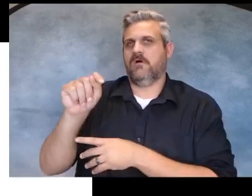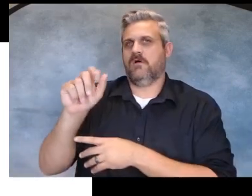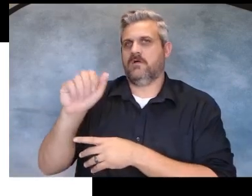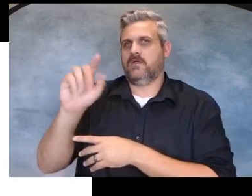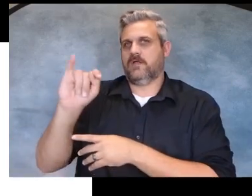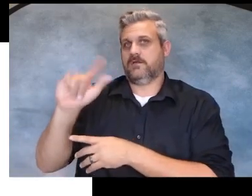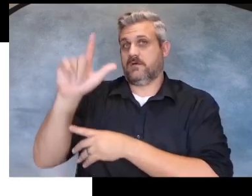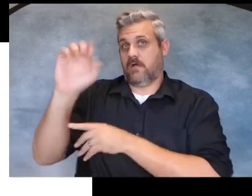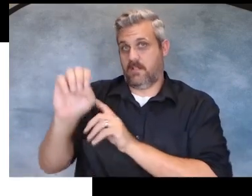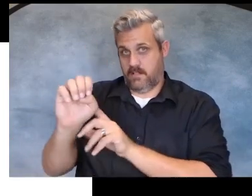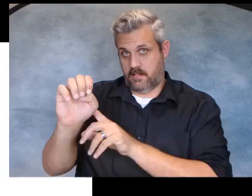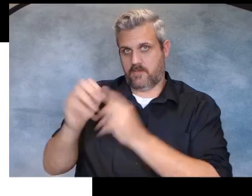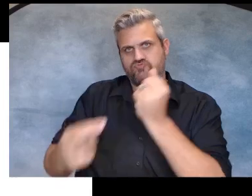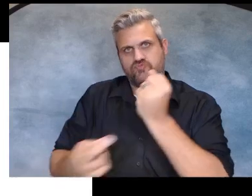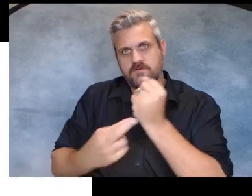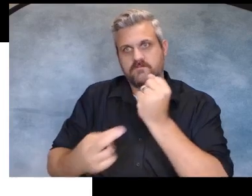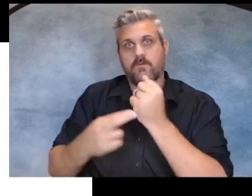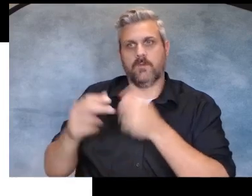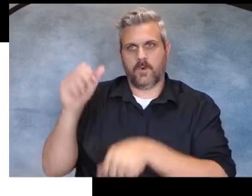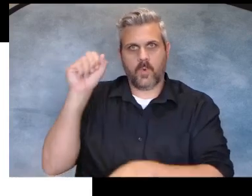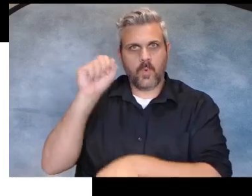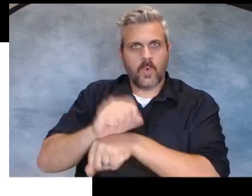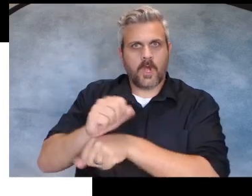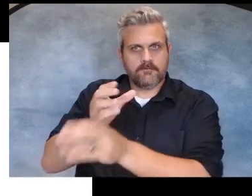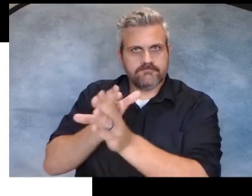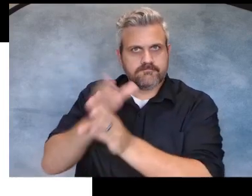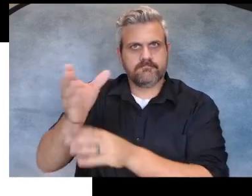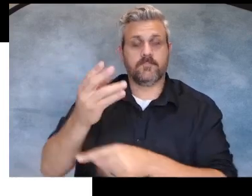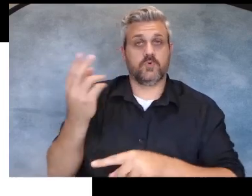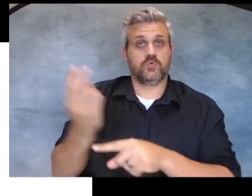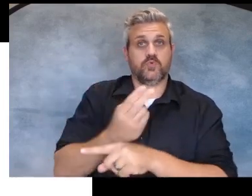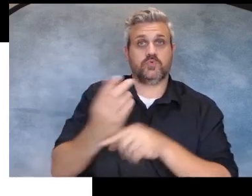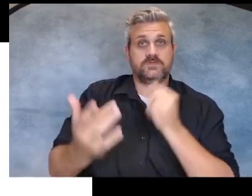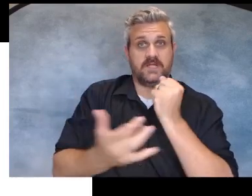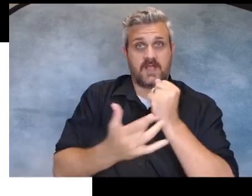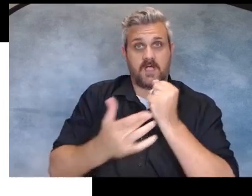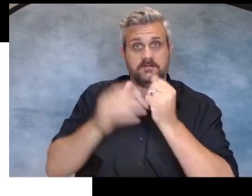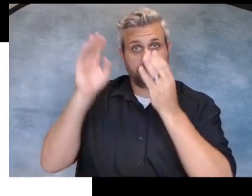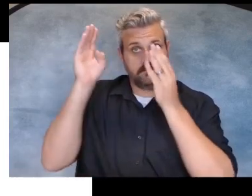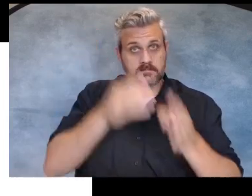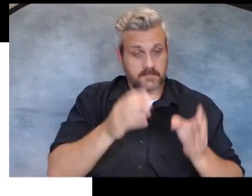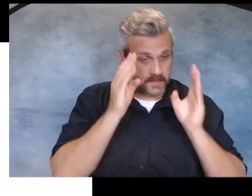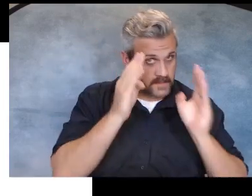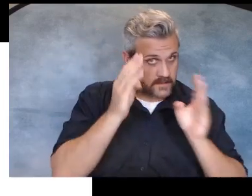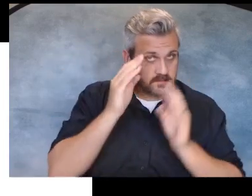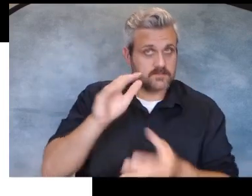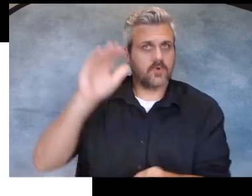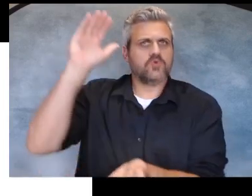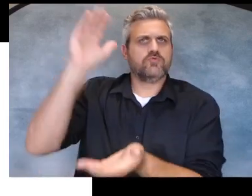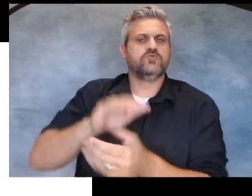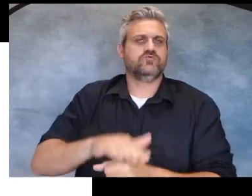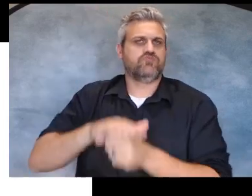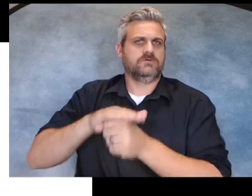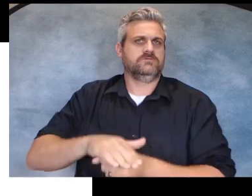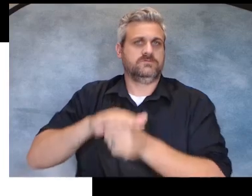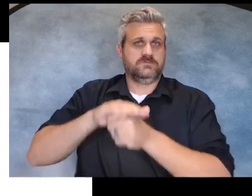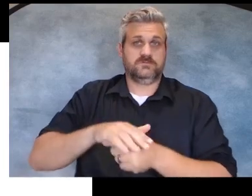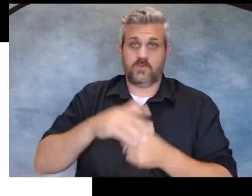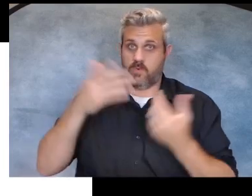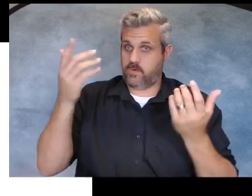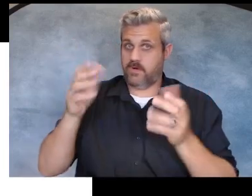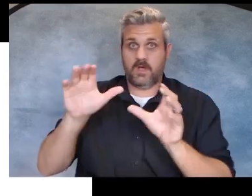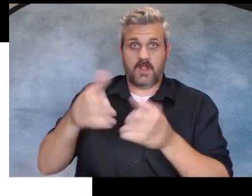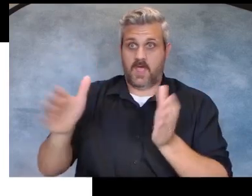tactical reinforcements for being on task, use of technology to focus attention or reduce stress, or testing in a